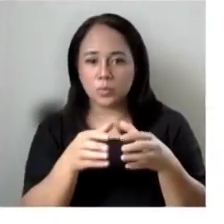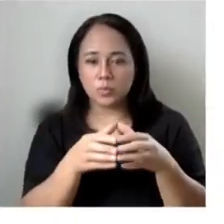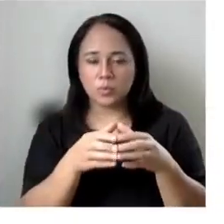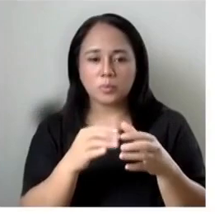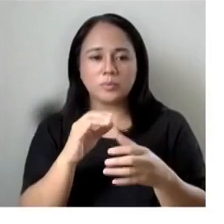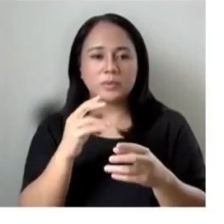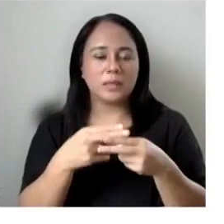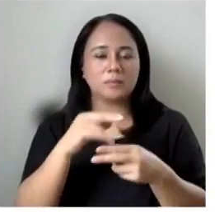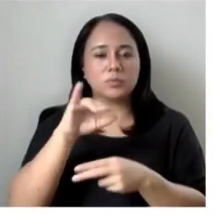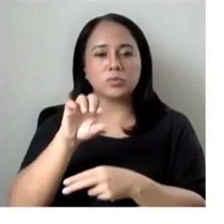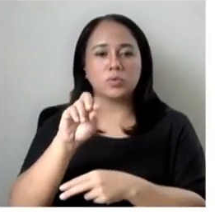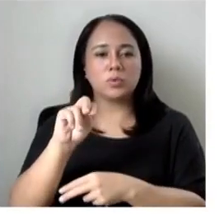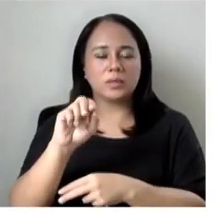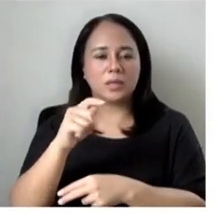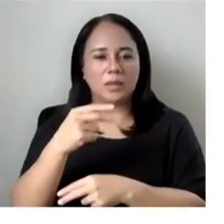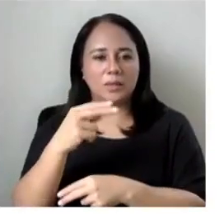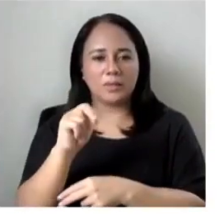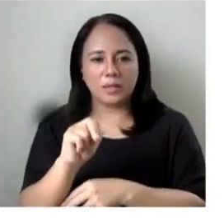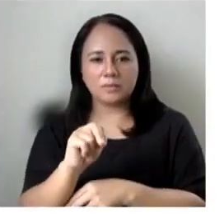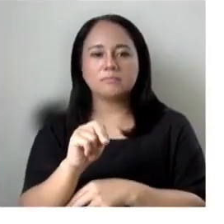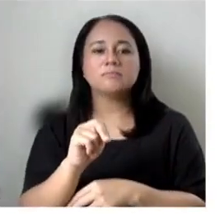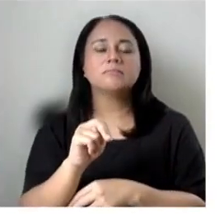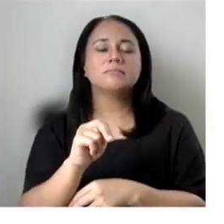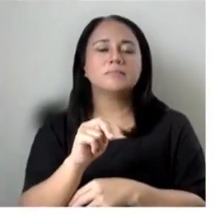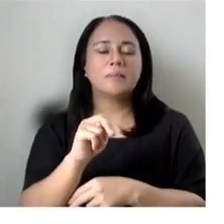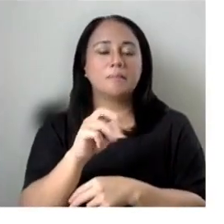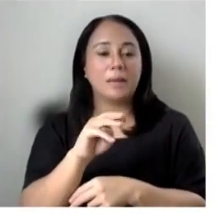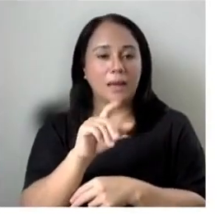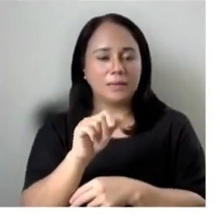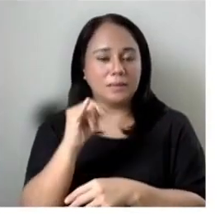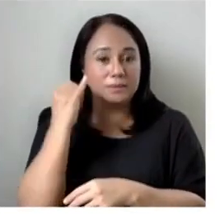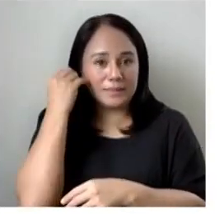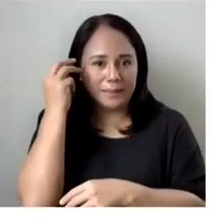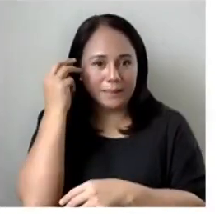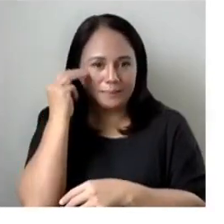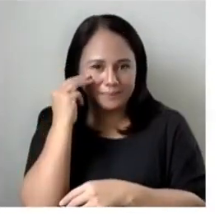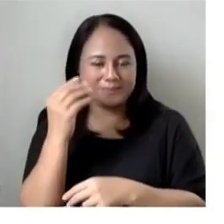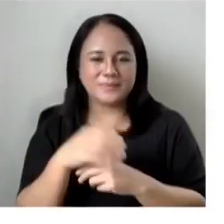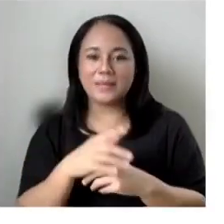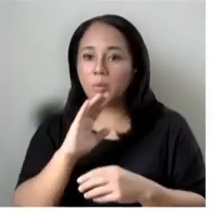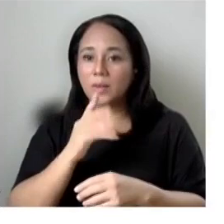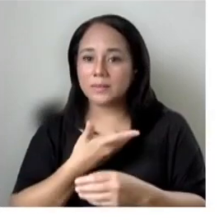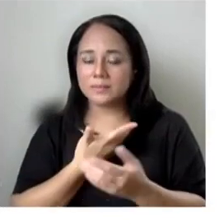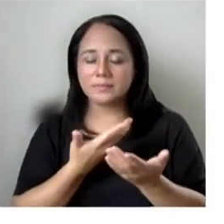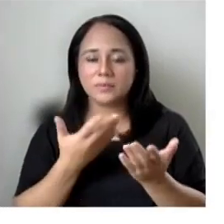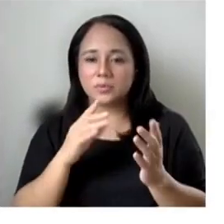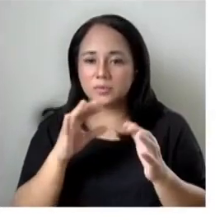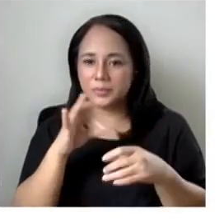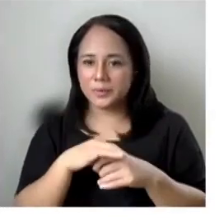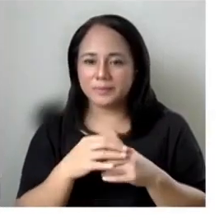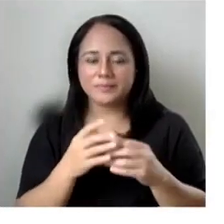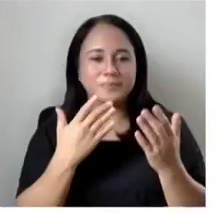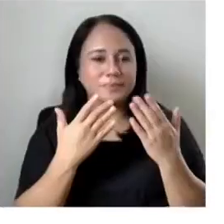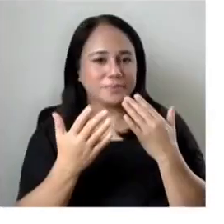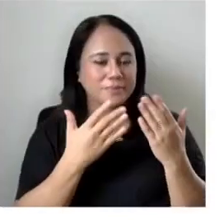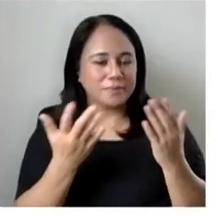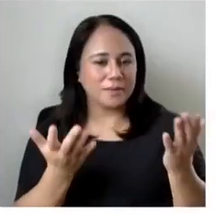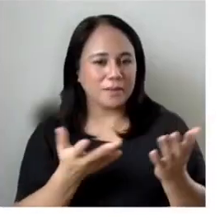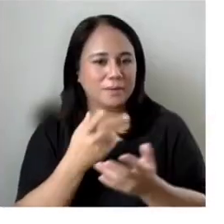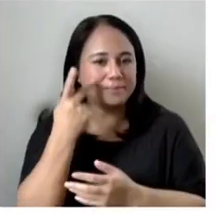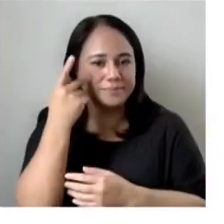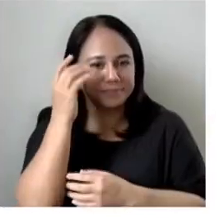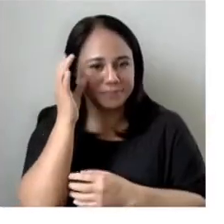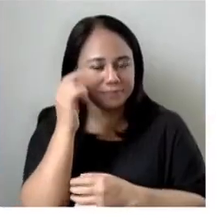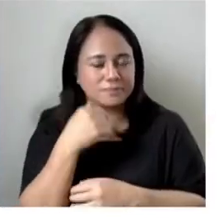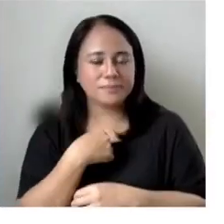Malaya, ADG. Malaya, good afternoon to you. Thanks for joining us today and welcome to the program. Thanks for having me, Carmina. All right. Now, before we